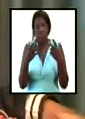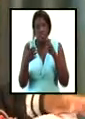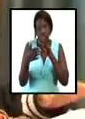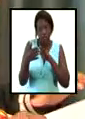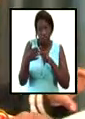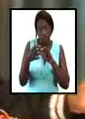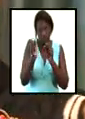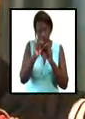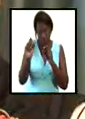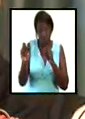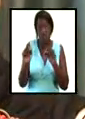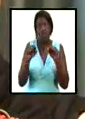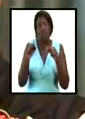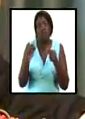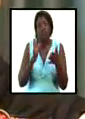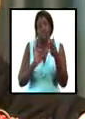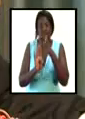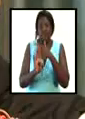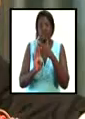Yeah?